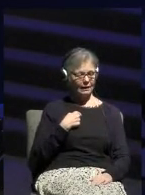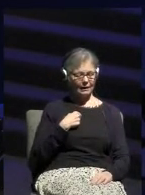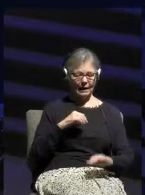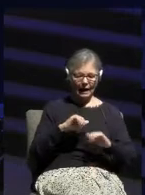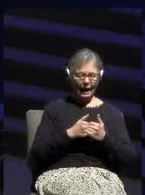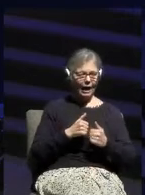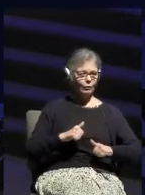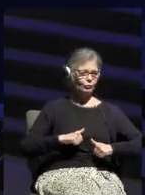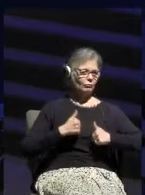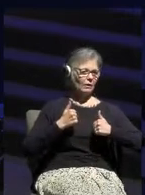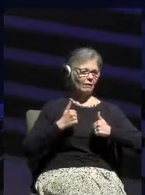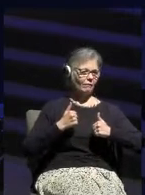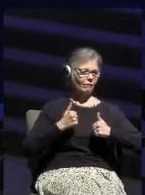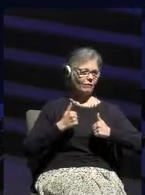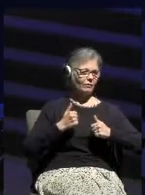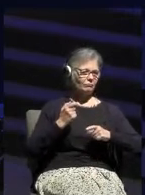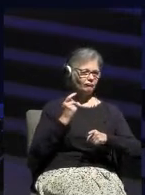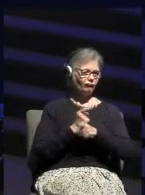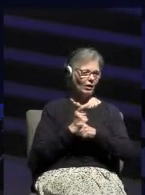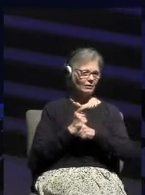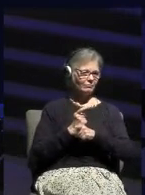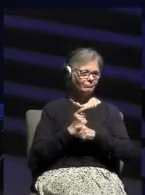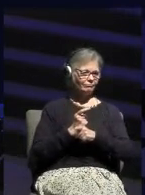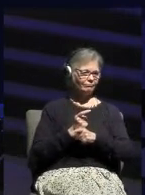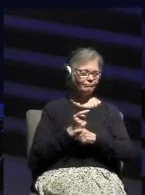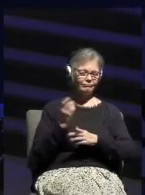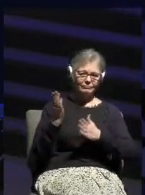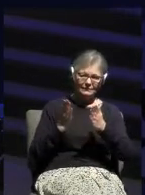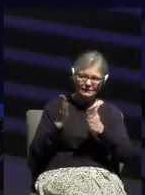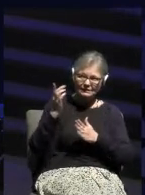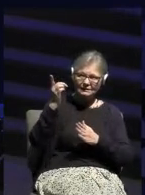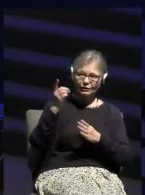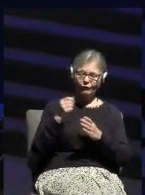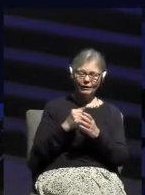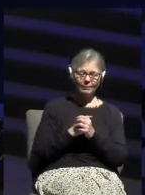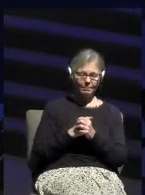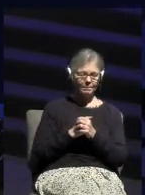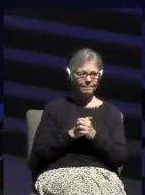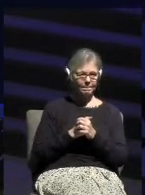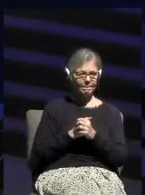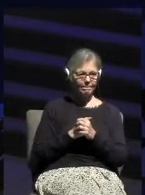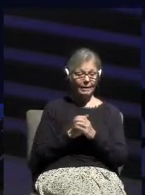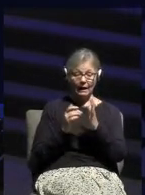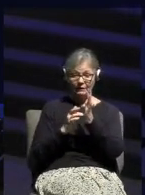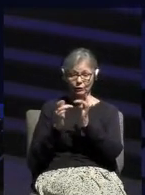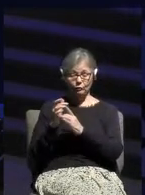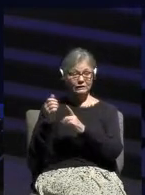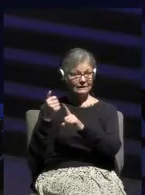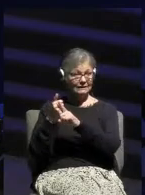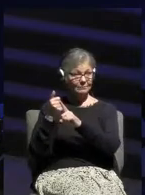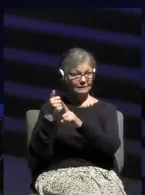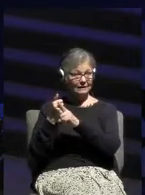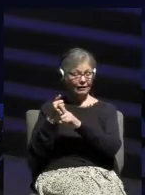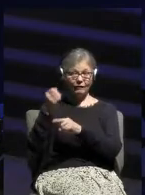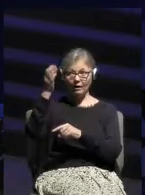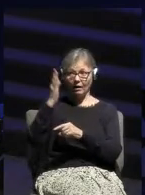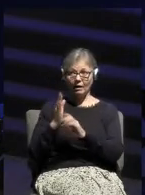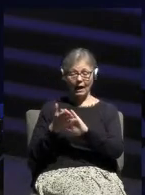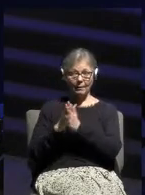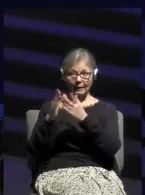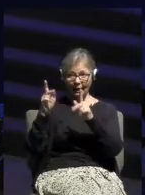this relationship. And Jesus, God robed in flesh, entered into